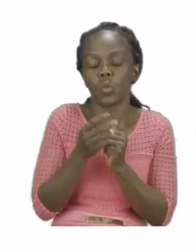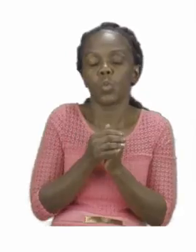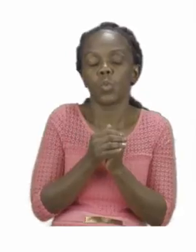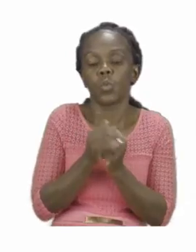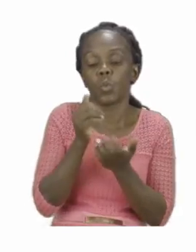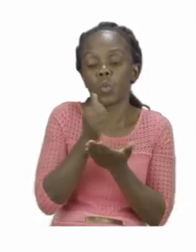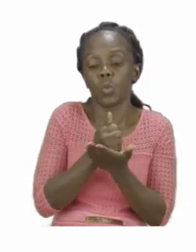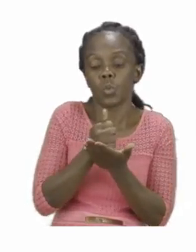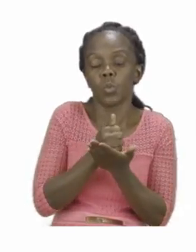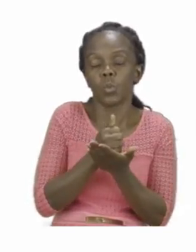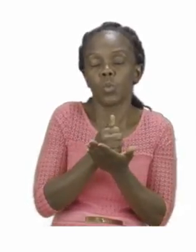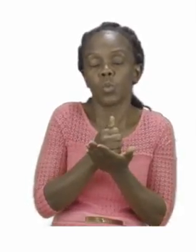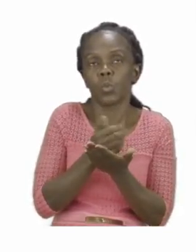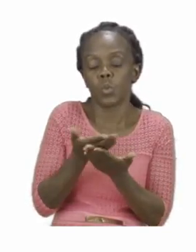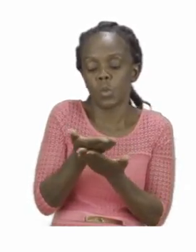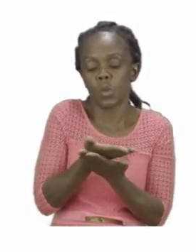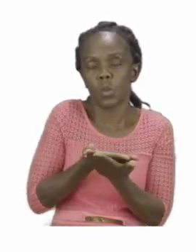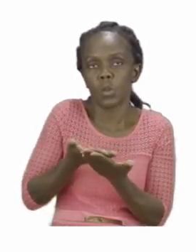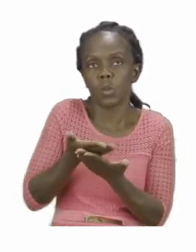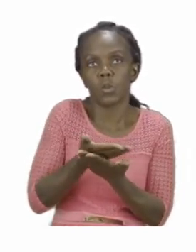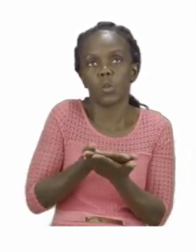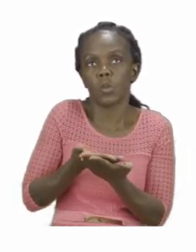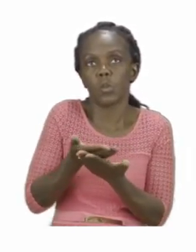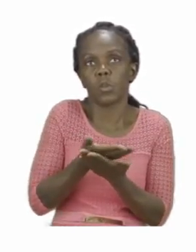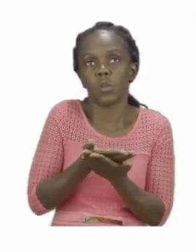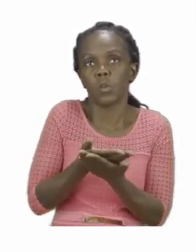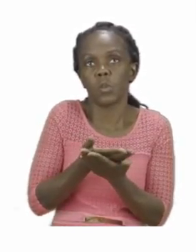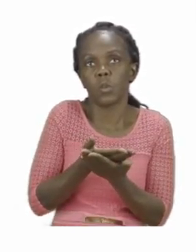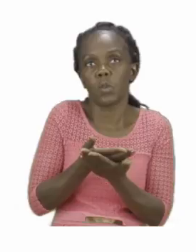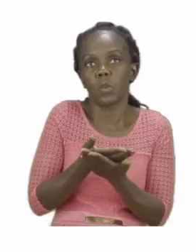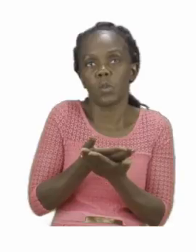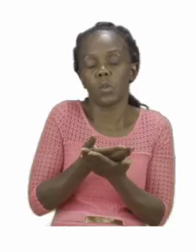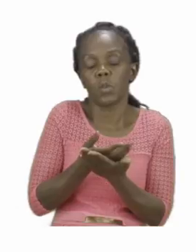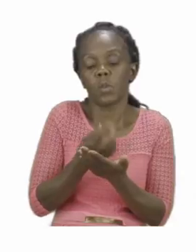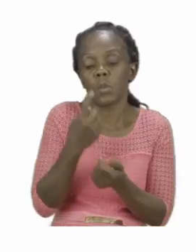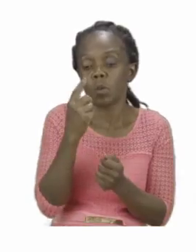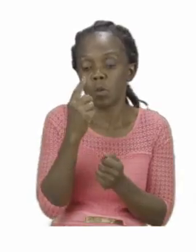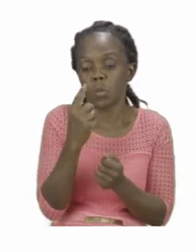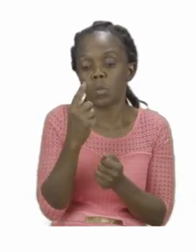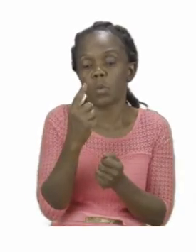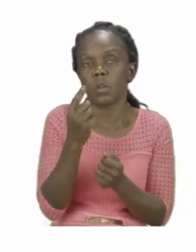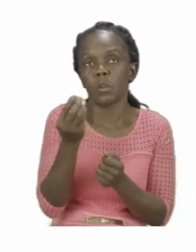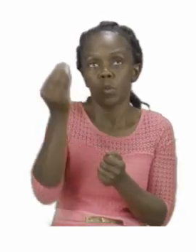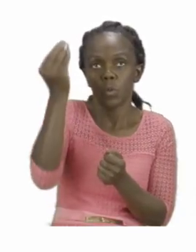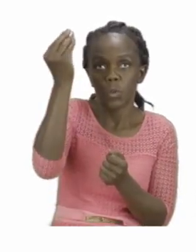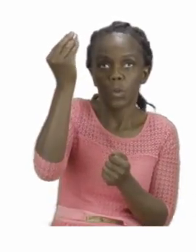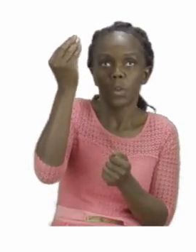is taller than the other and she needs help cleaning up the dishes.